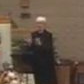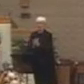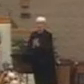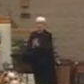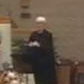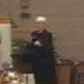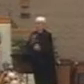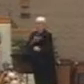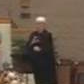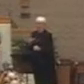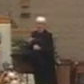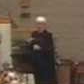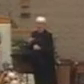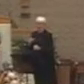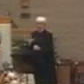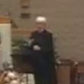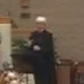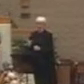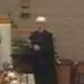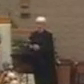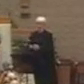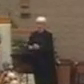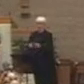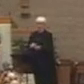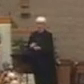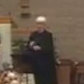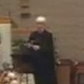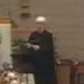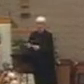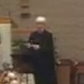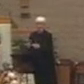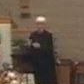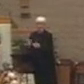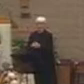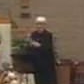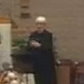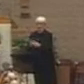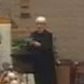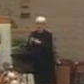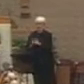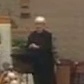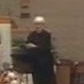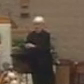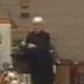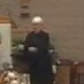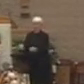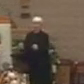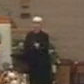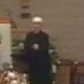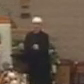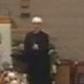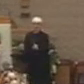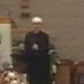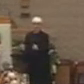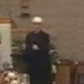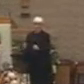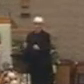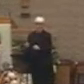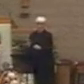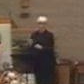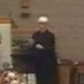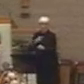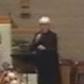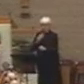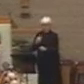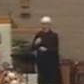the Christ, the anointed one. And then Jesus sits them down this week and says, okay, you said I'm the